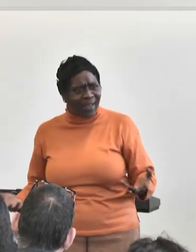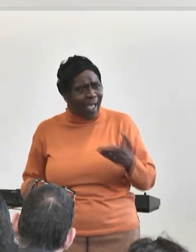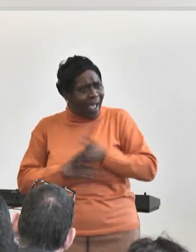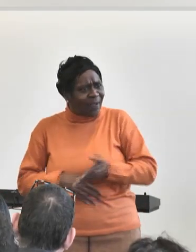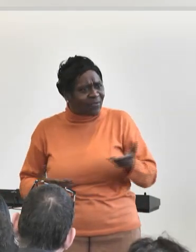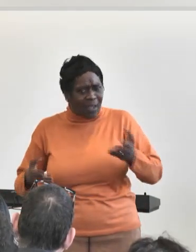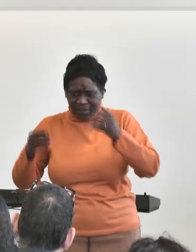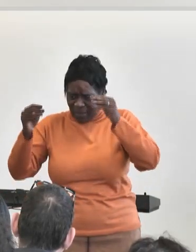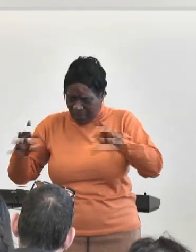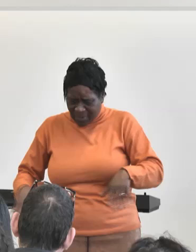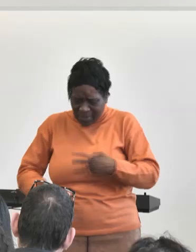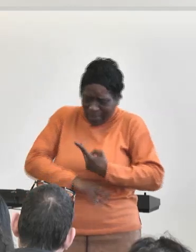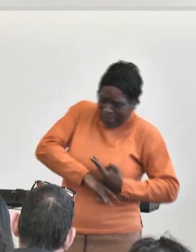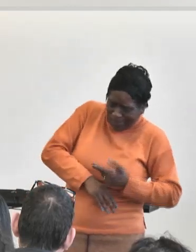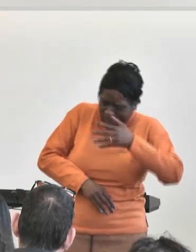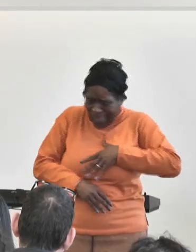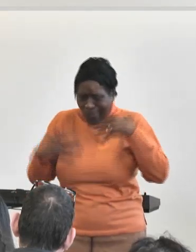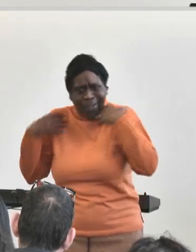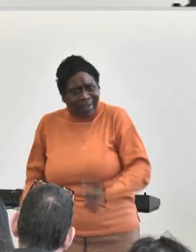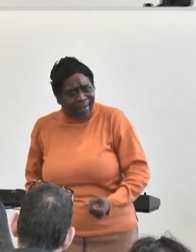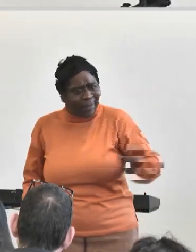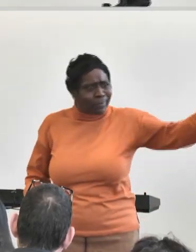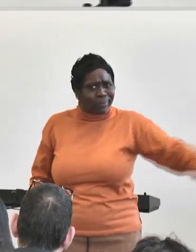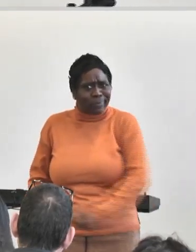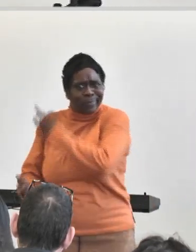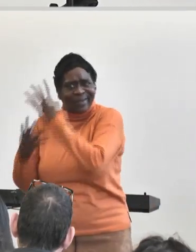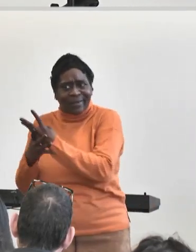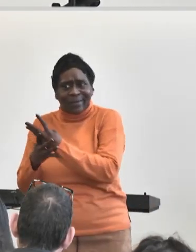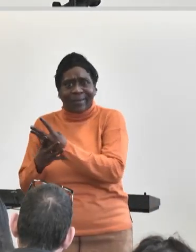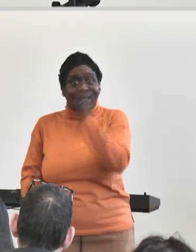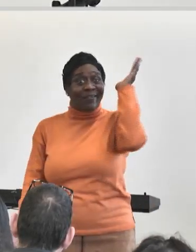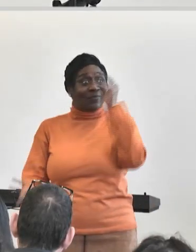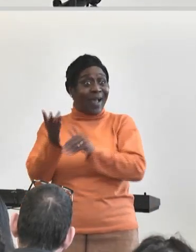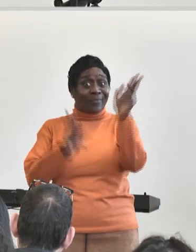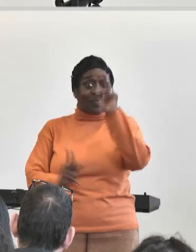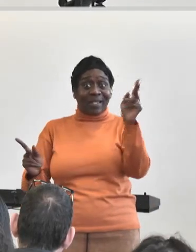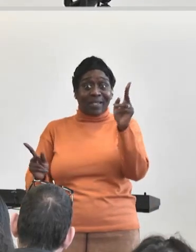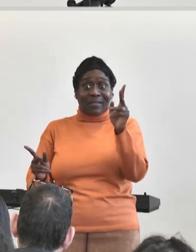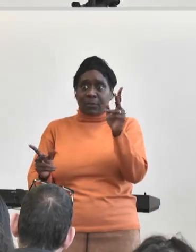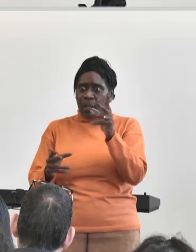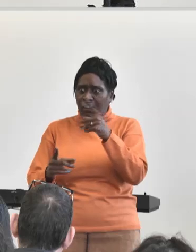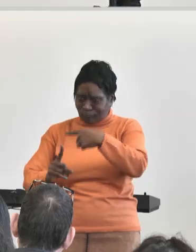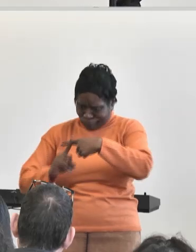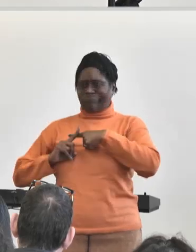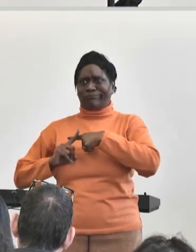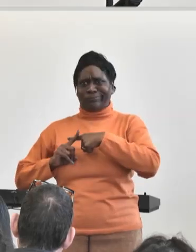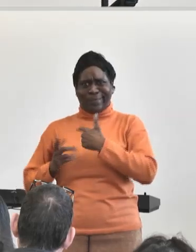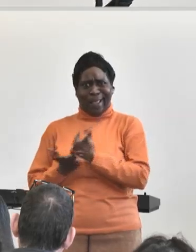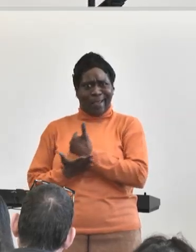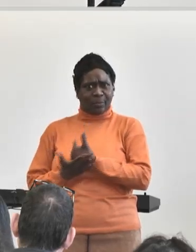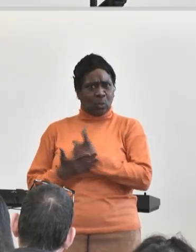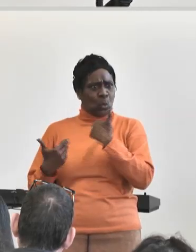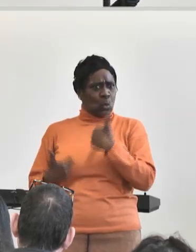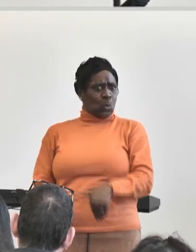After that lame man was healed, después de que el cojo se había sanado, and 5,000 people trusted the gospel, y 5,000 personas